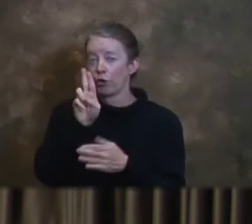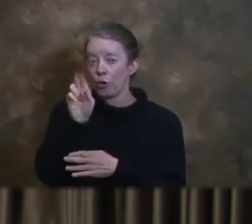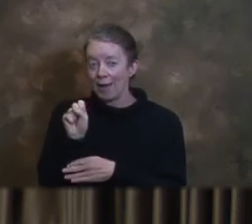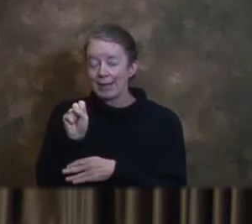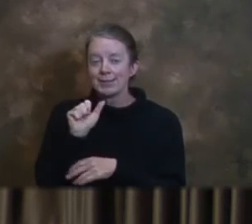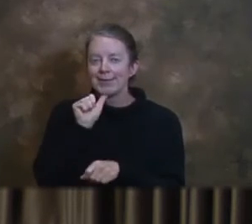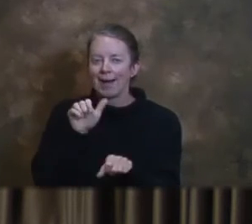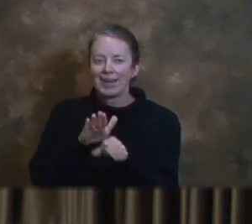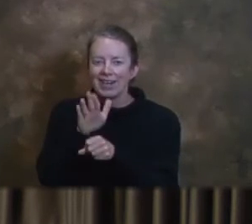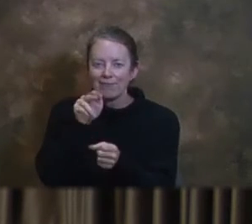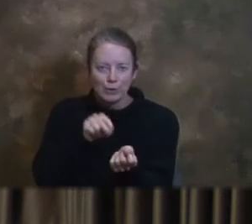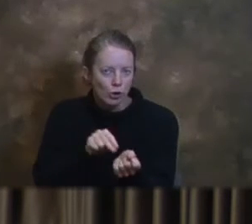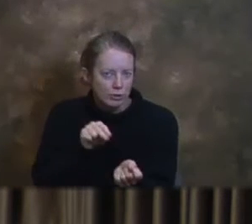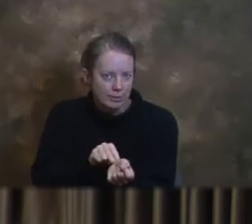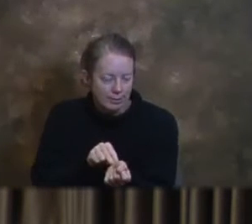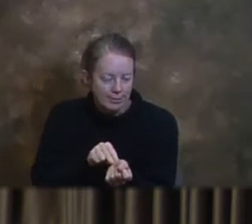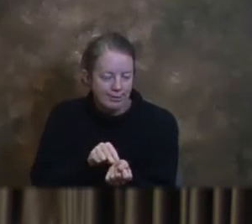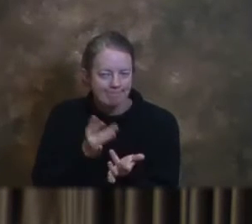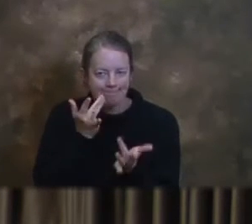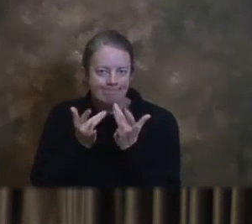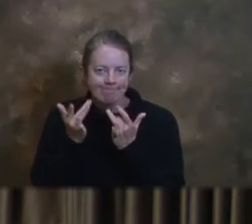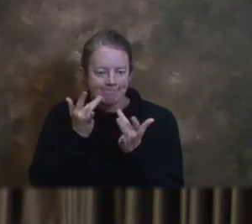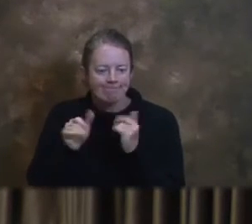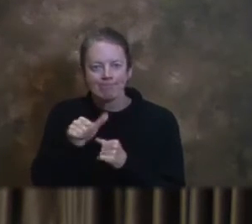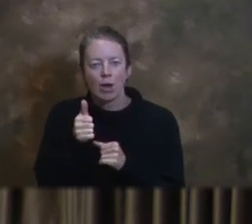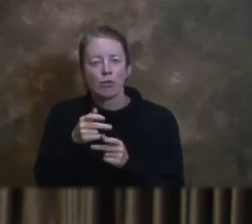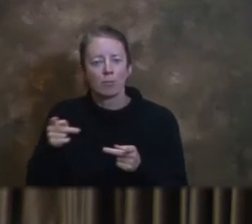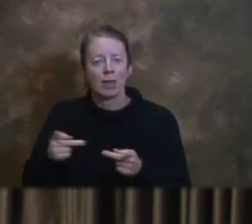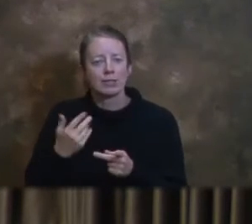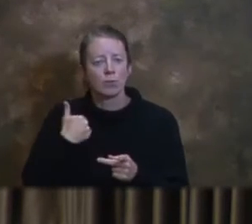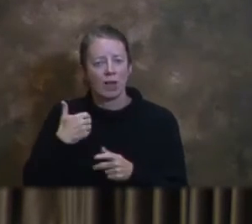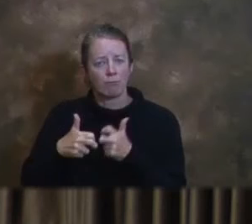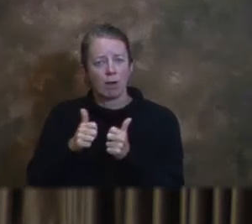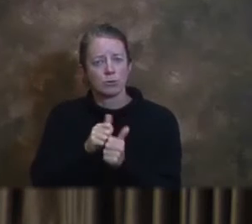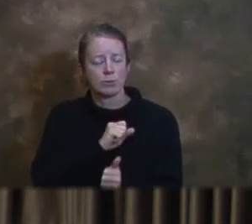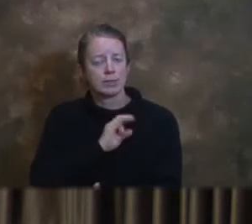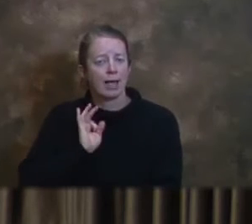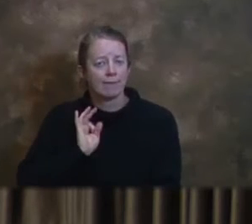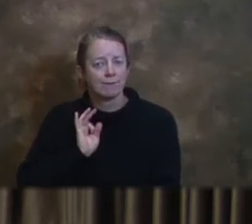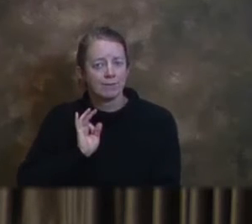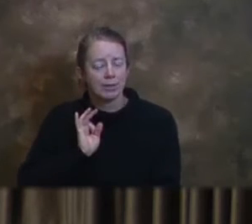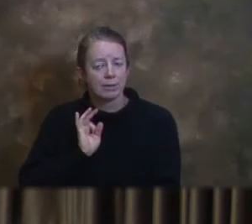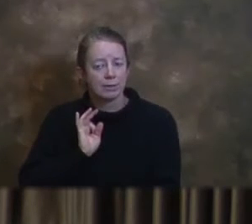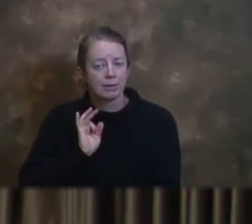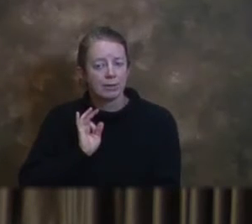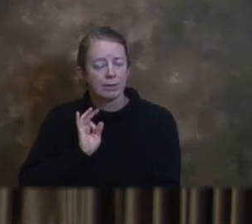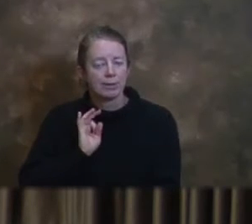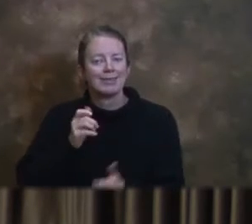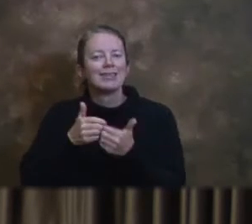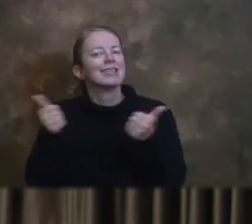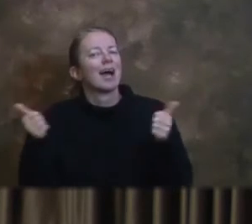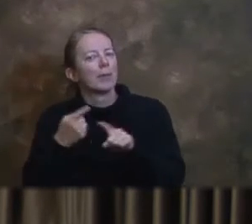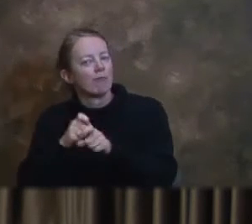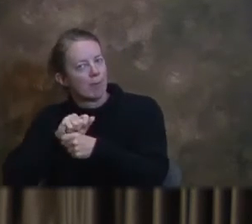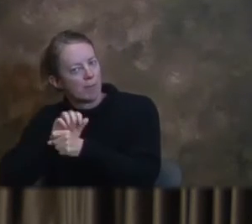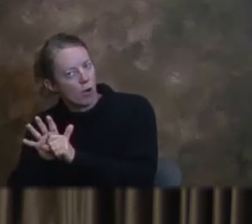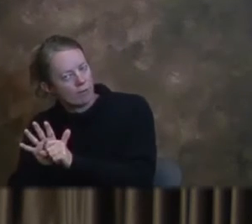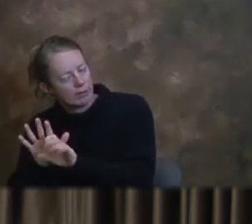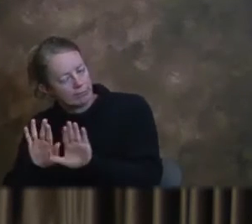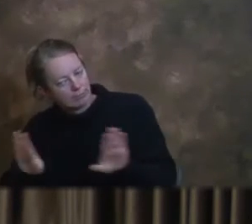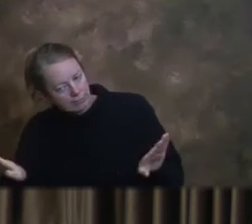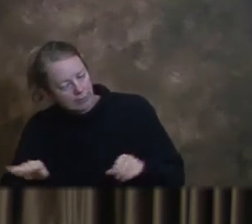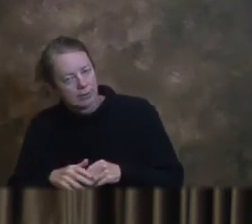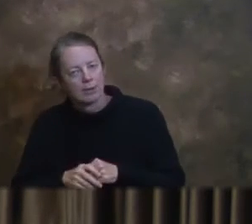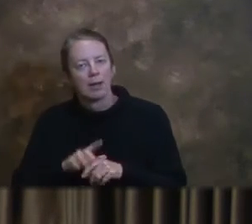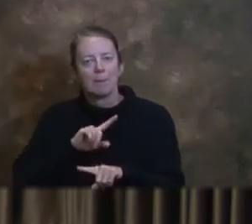example. The other places where we have significant staffing issues, independent of the COVID challenges right now,